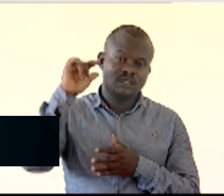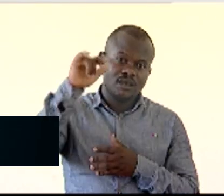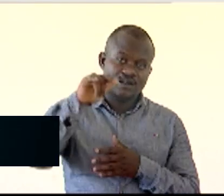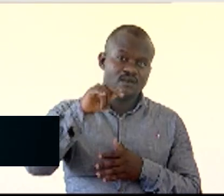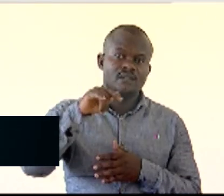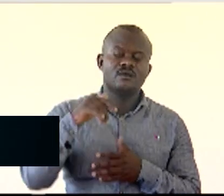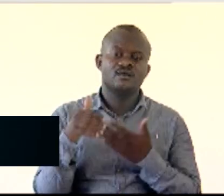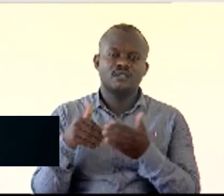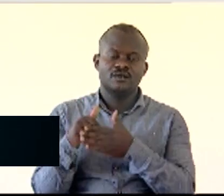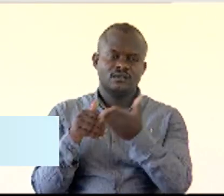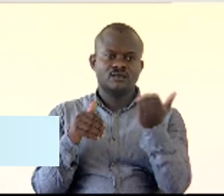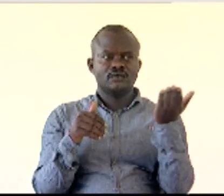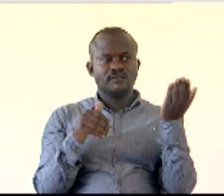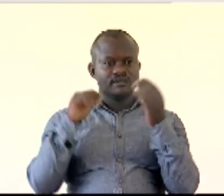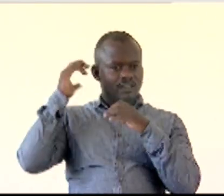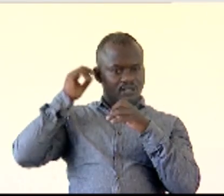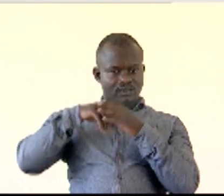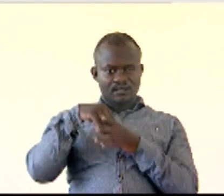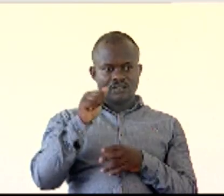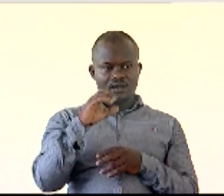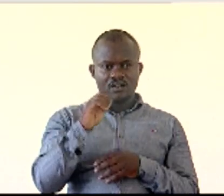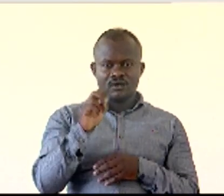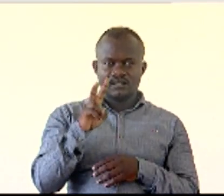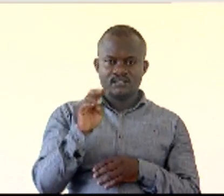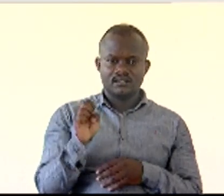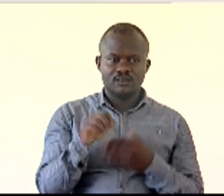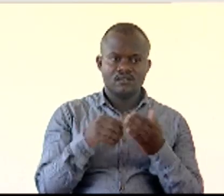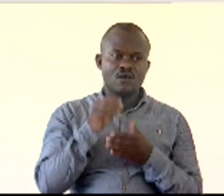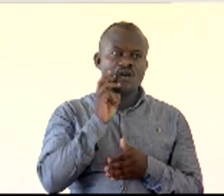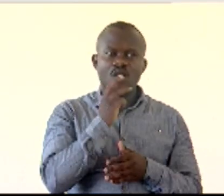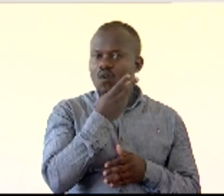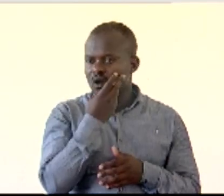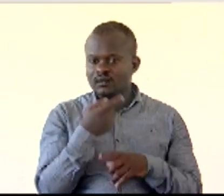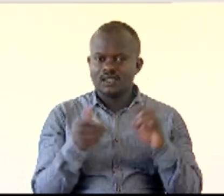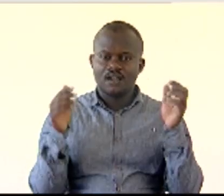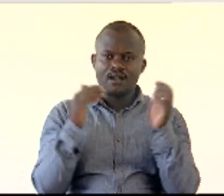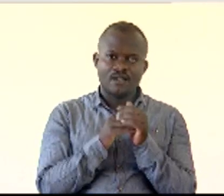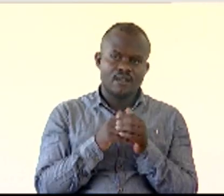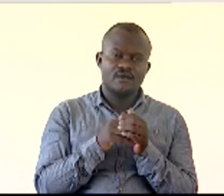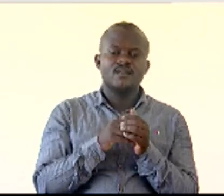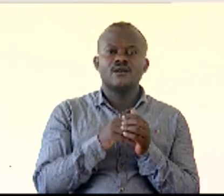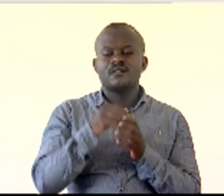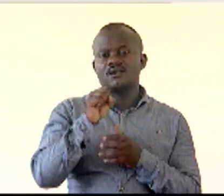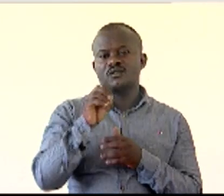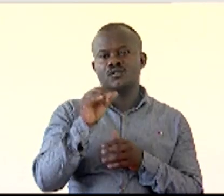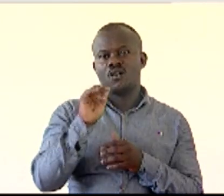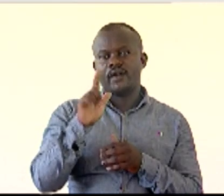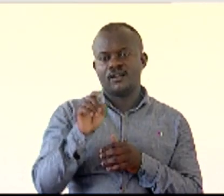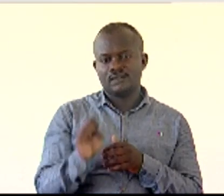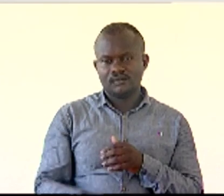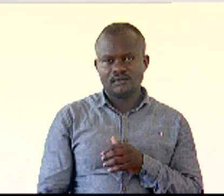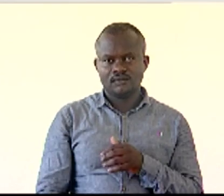noise pollution, radioactive pollution, water pollution, and soil pollution.